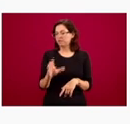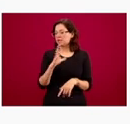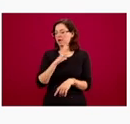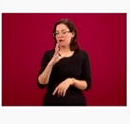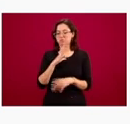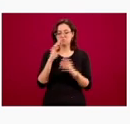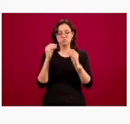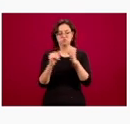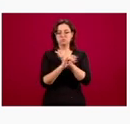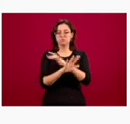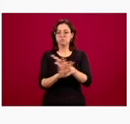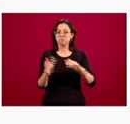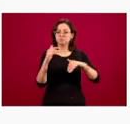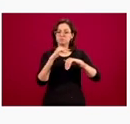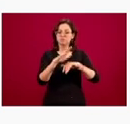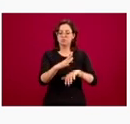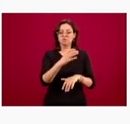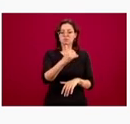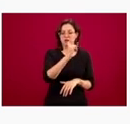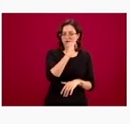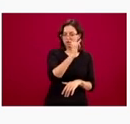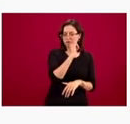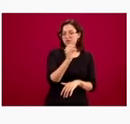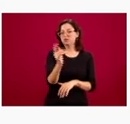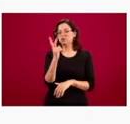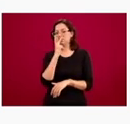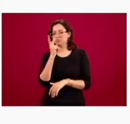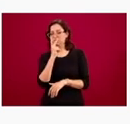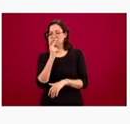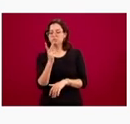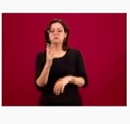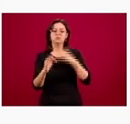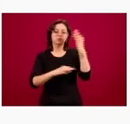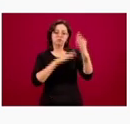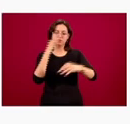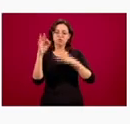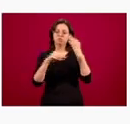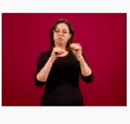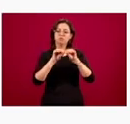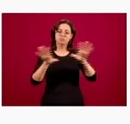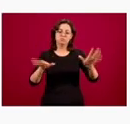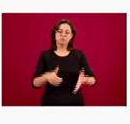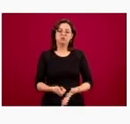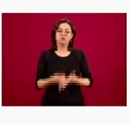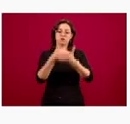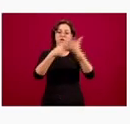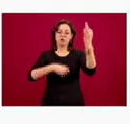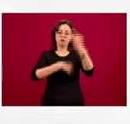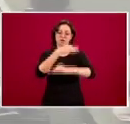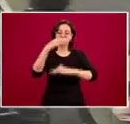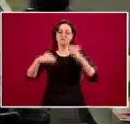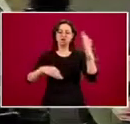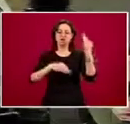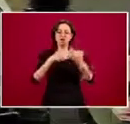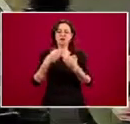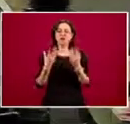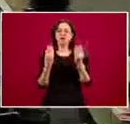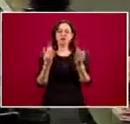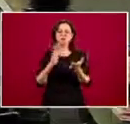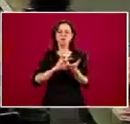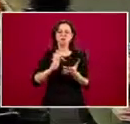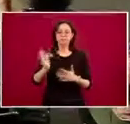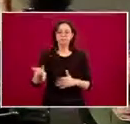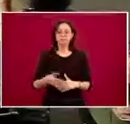You can also find a lot of information at our official website, especially regarding alcohol consumption